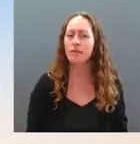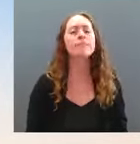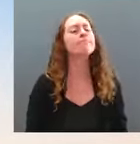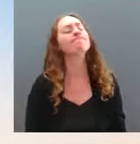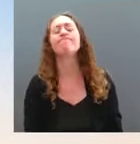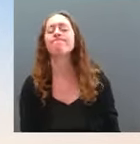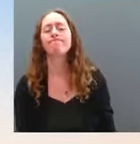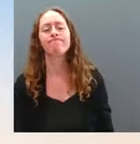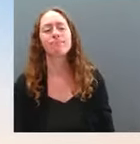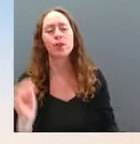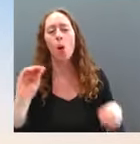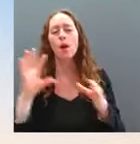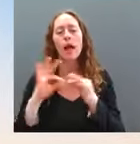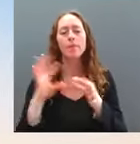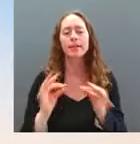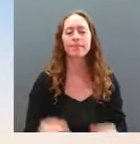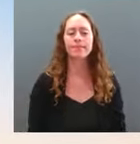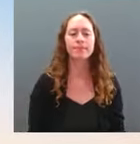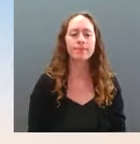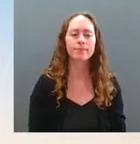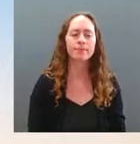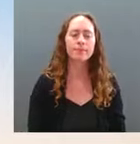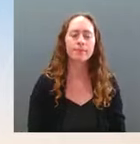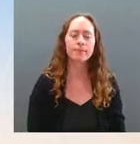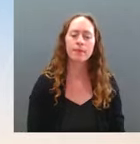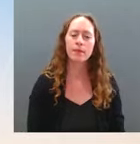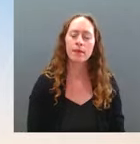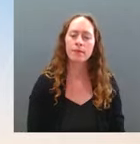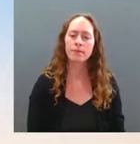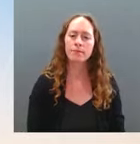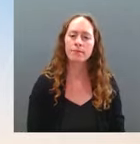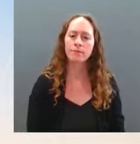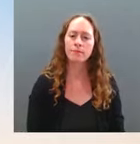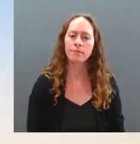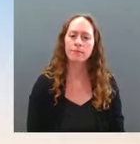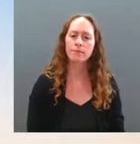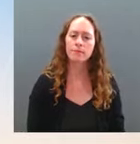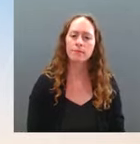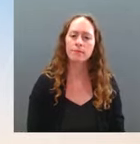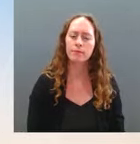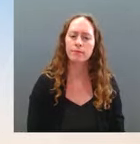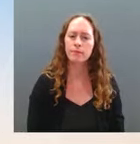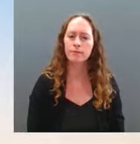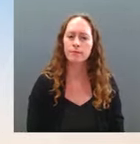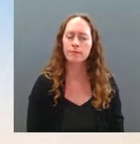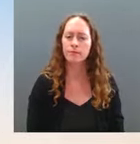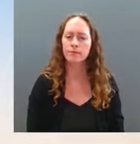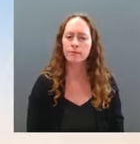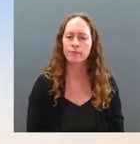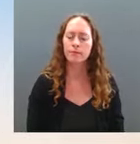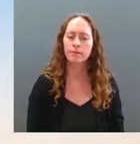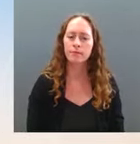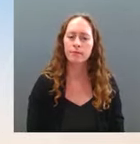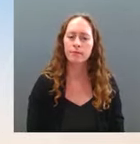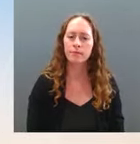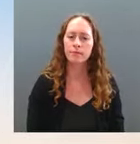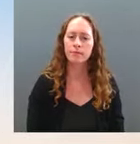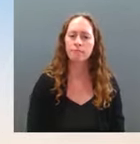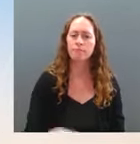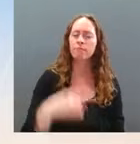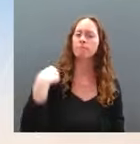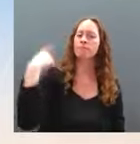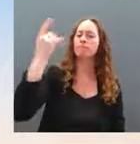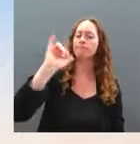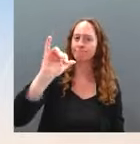from getting COVID. But we know from science that masking does. Given you yourself saying, you know,